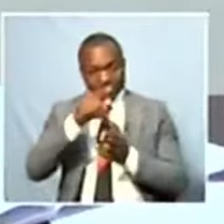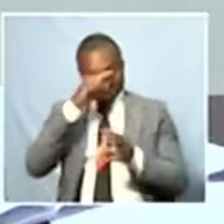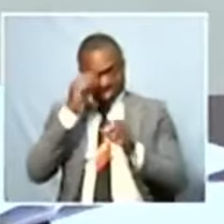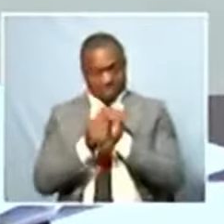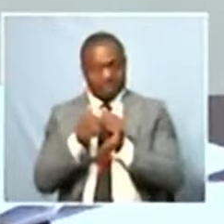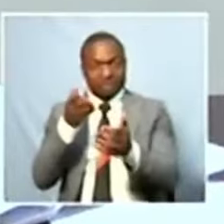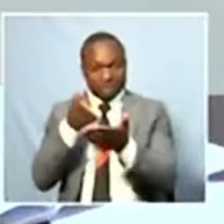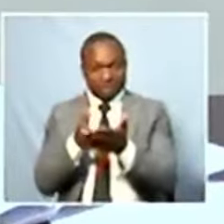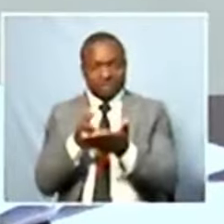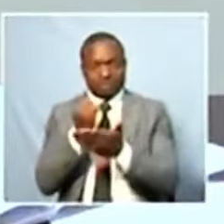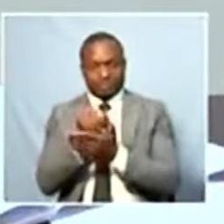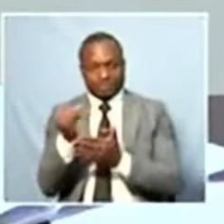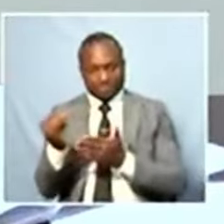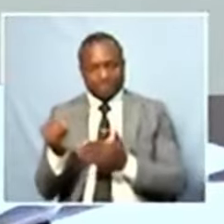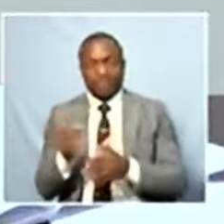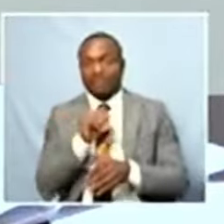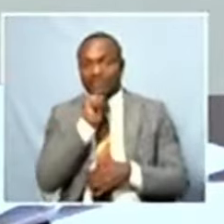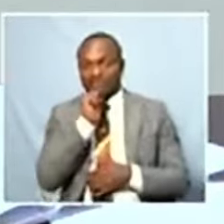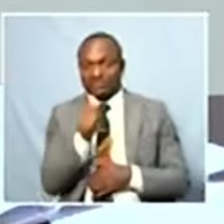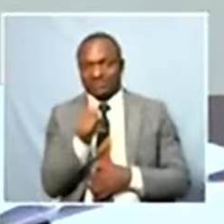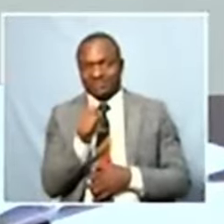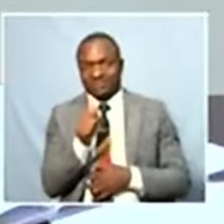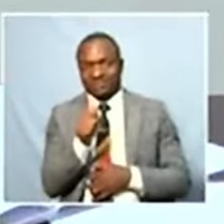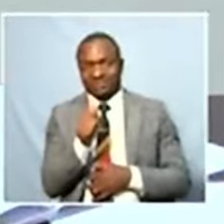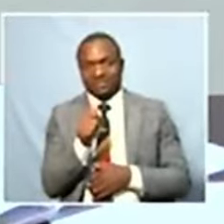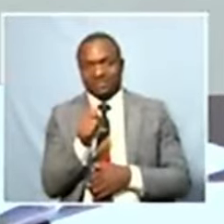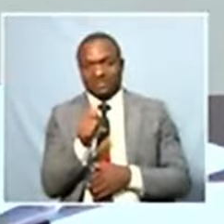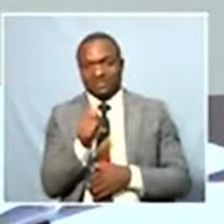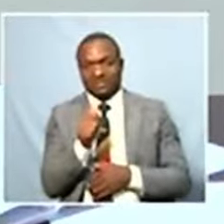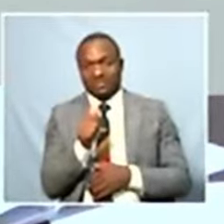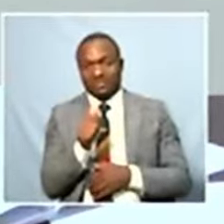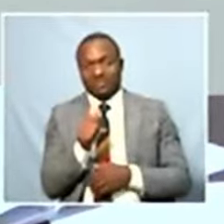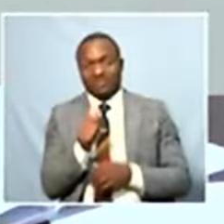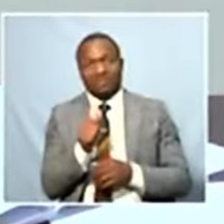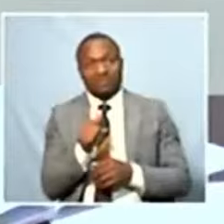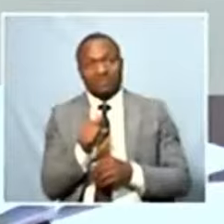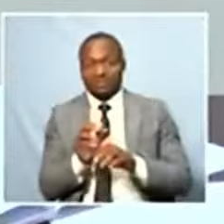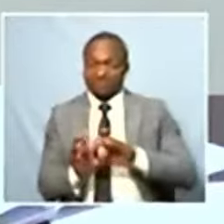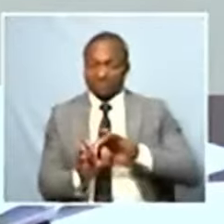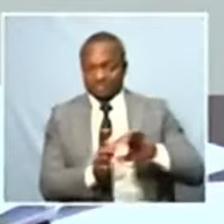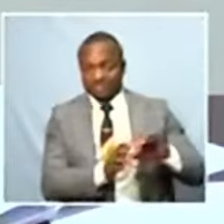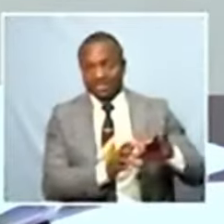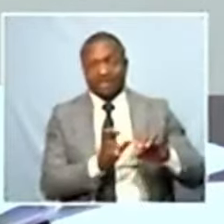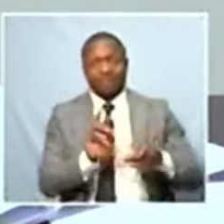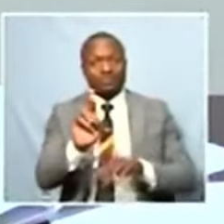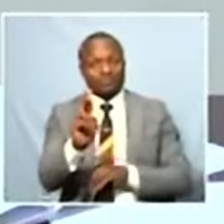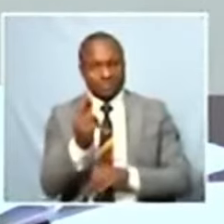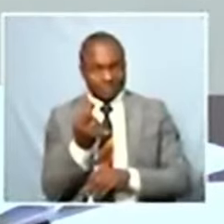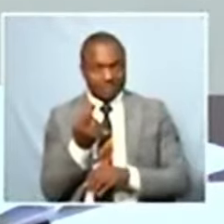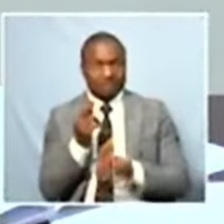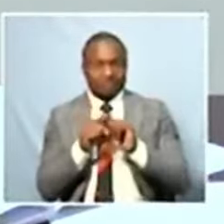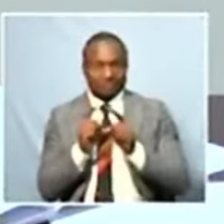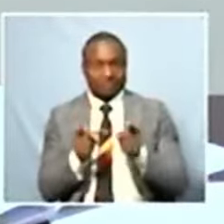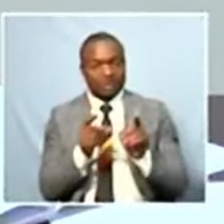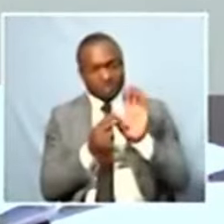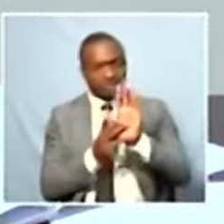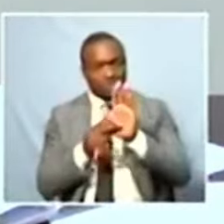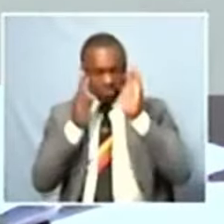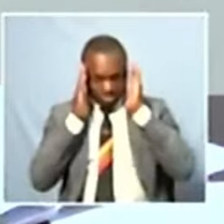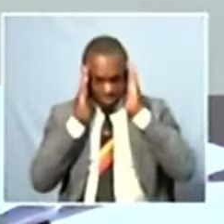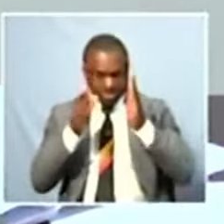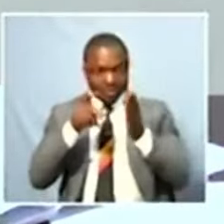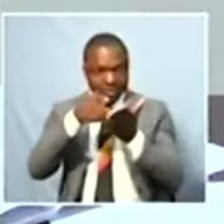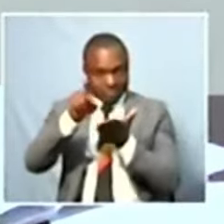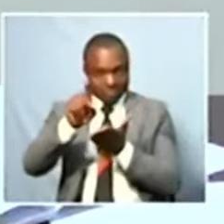this pending issue. Not necessarily to run away from the refunds. I think we've demonstrated high-level commitment to dismantle the